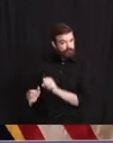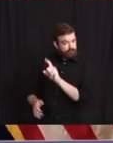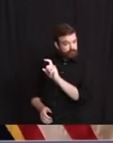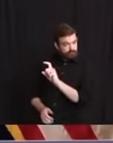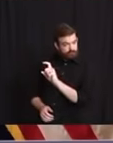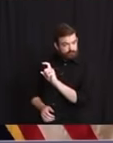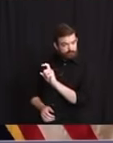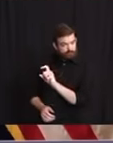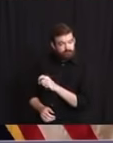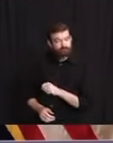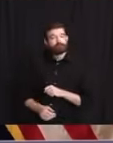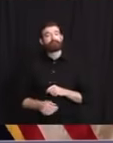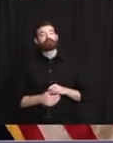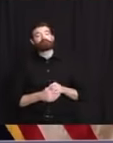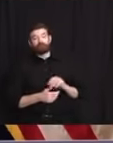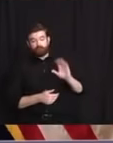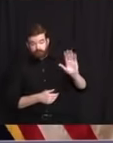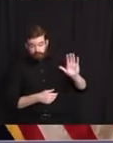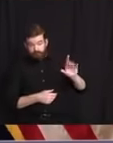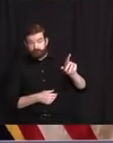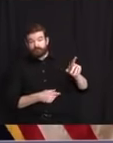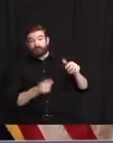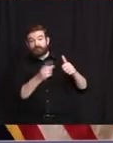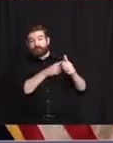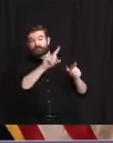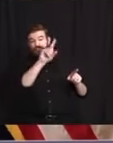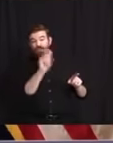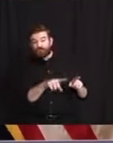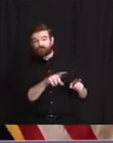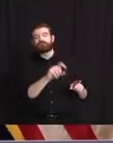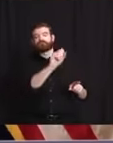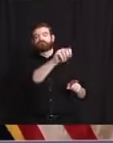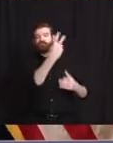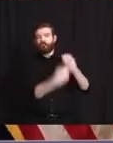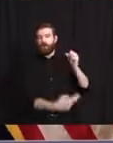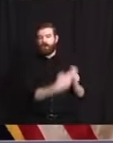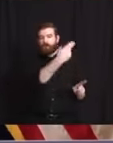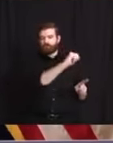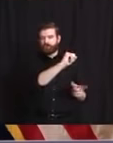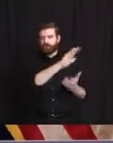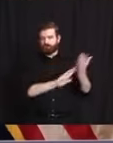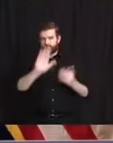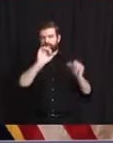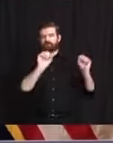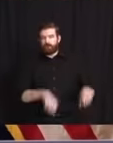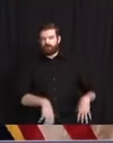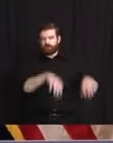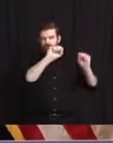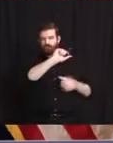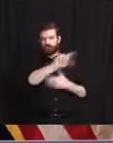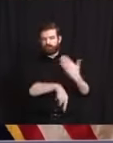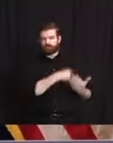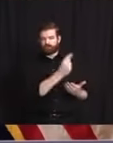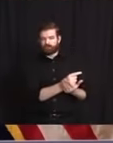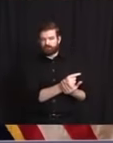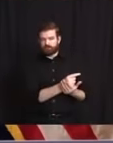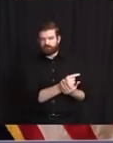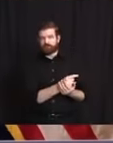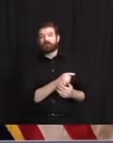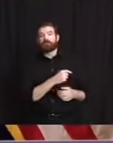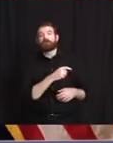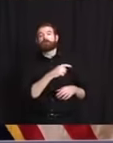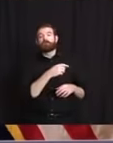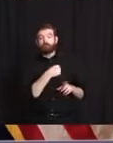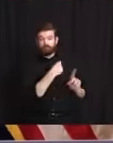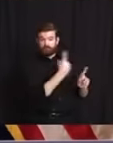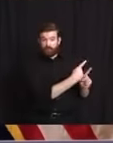Dustin, on your first question, it is for both high school, colleges, and in fact, we're not even stipulating that it's just high school. So